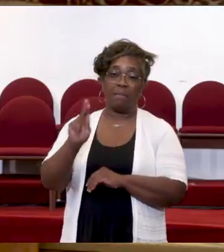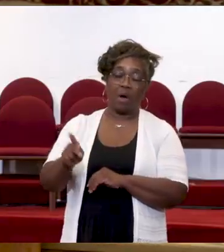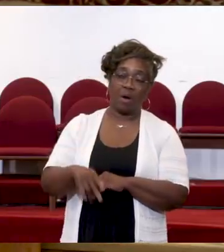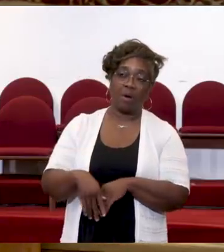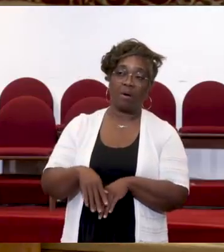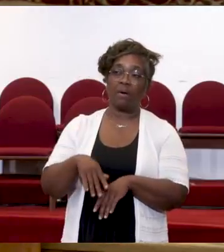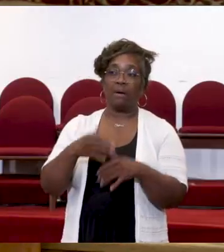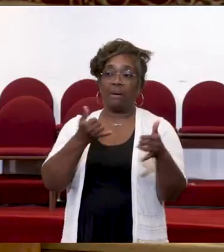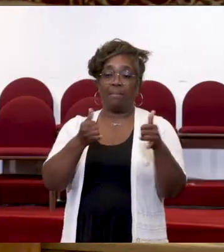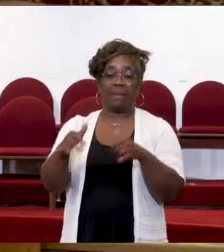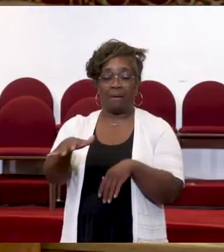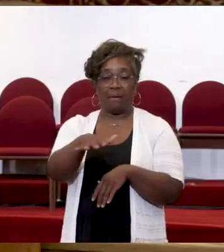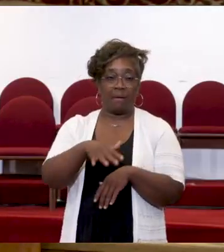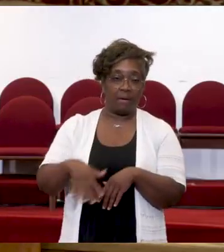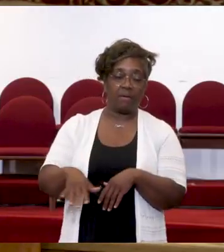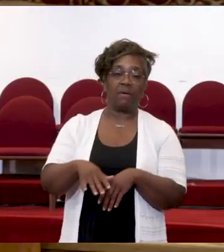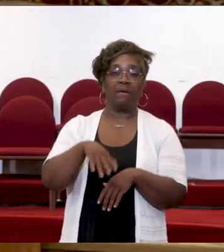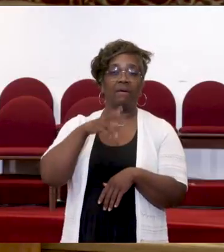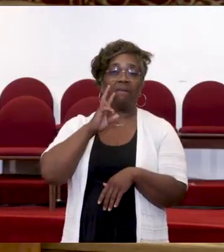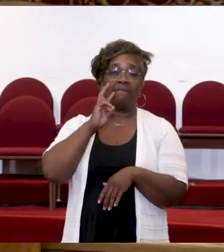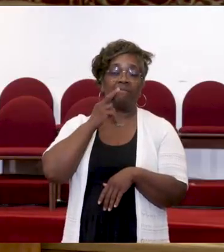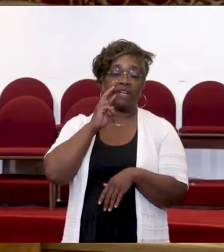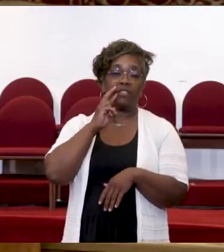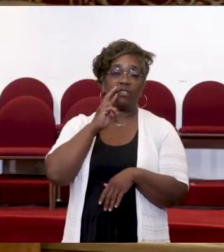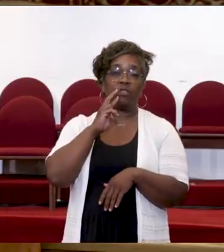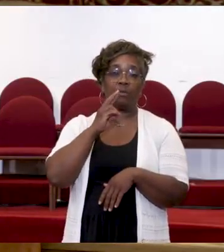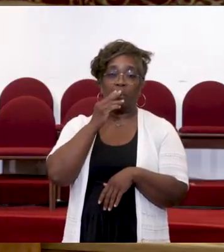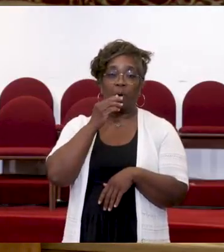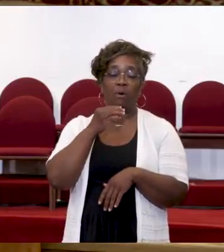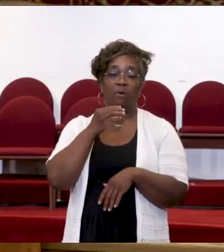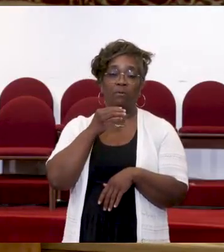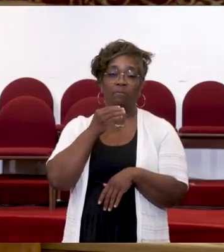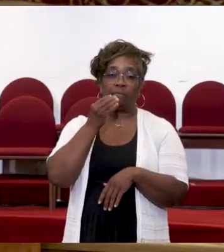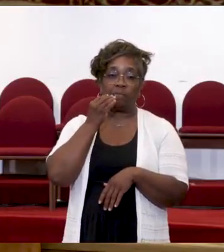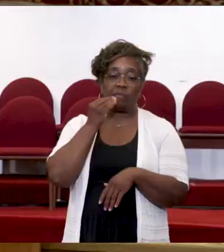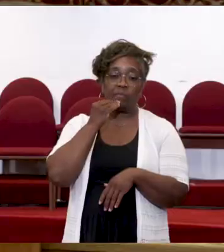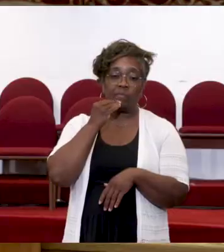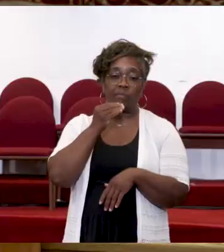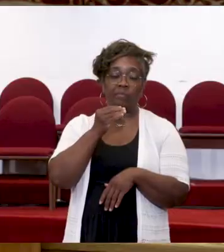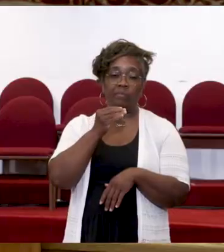garden. We had, as I say, 92 neighborhood